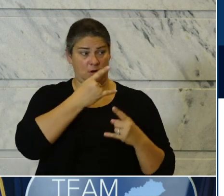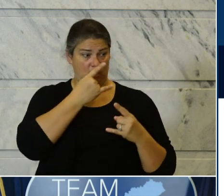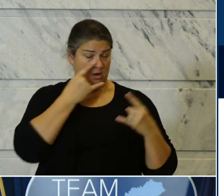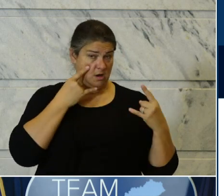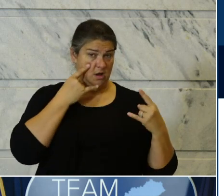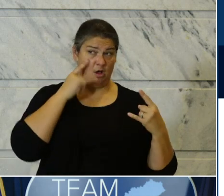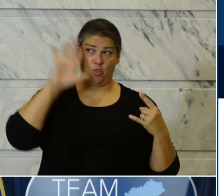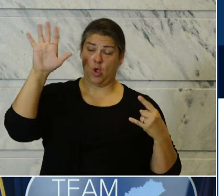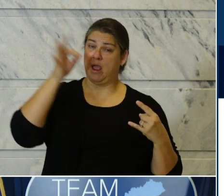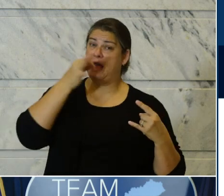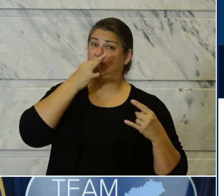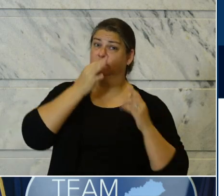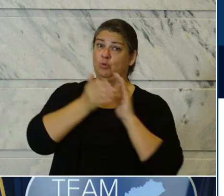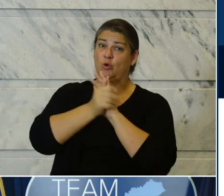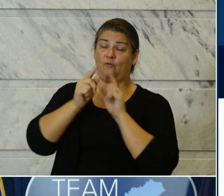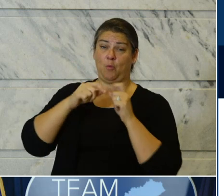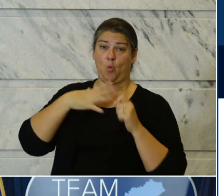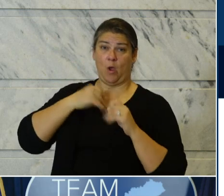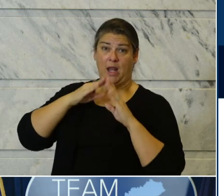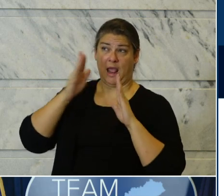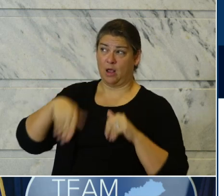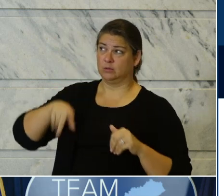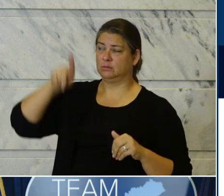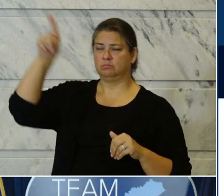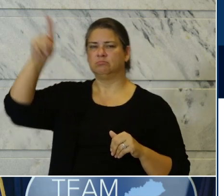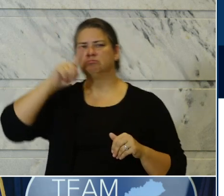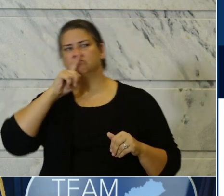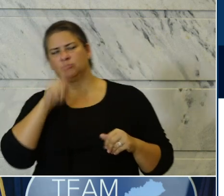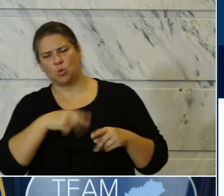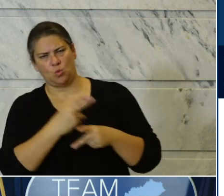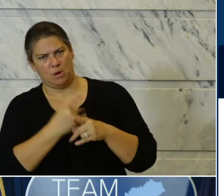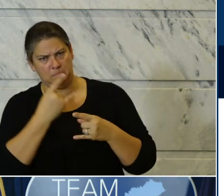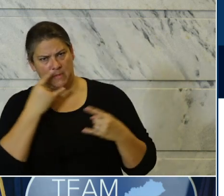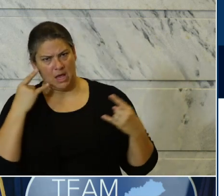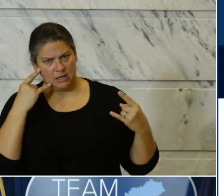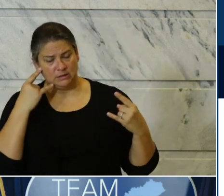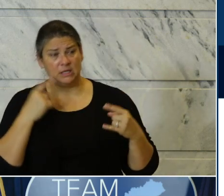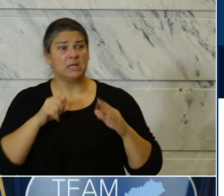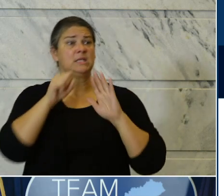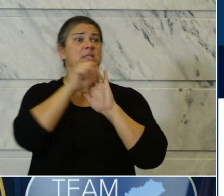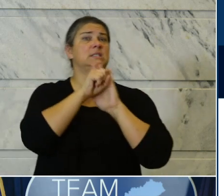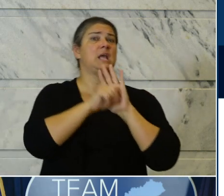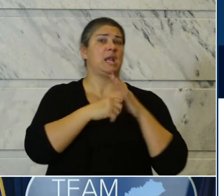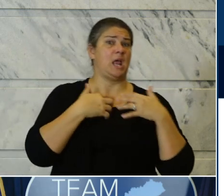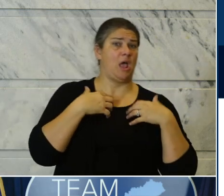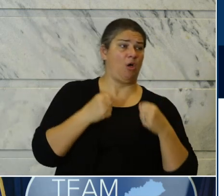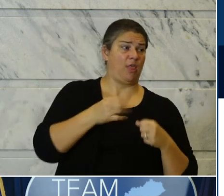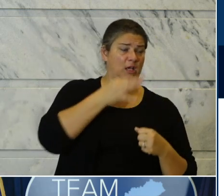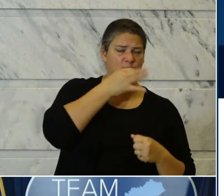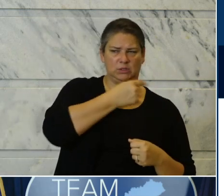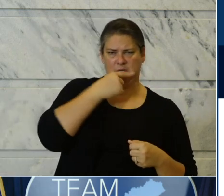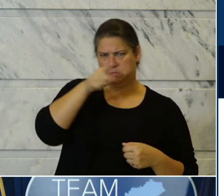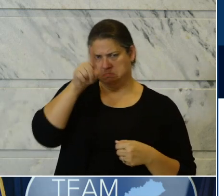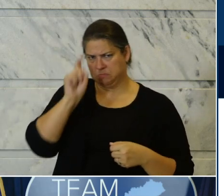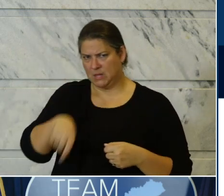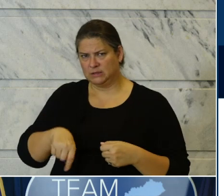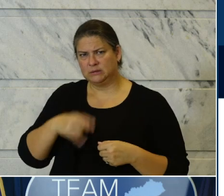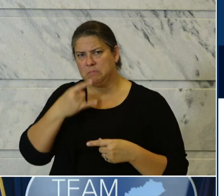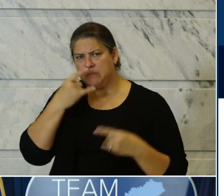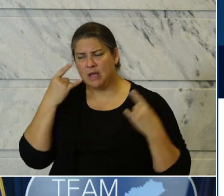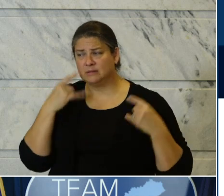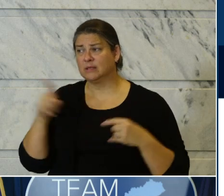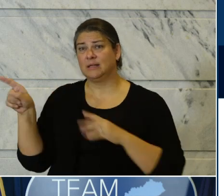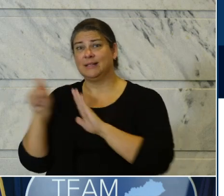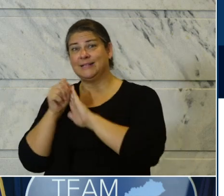White House is saying wear a mask. It means that the state health experts say you got to wear a mask. And the state governor